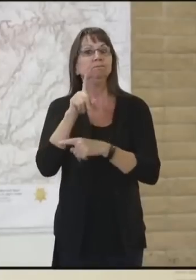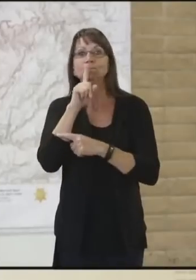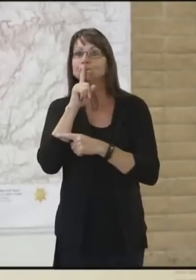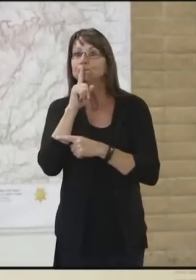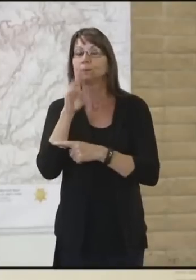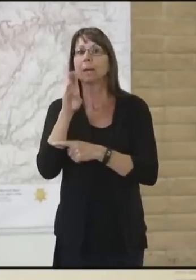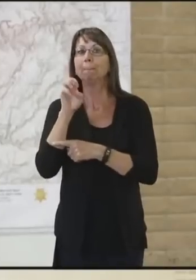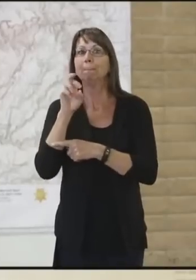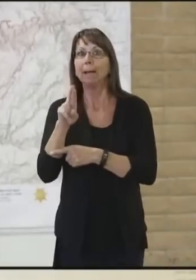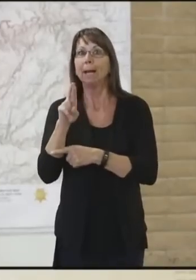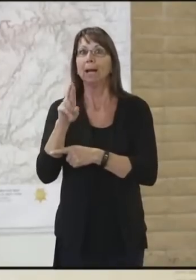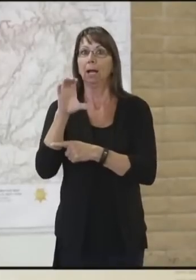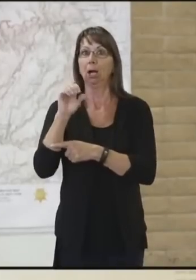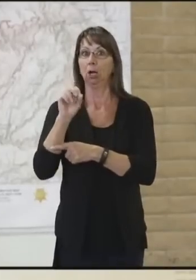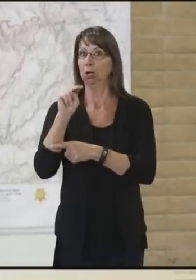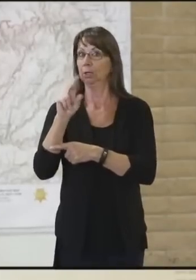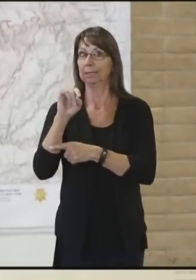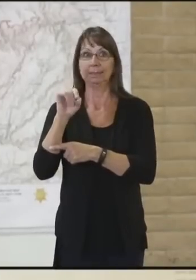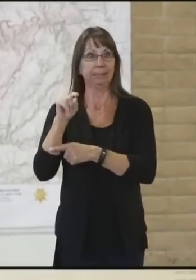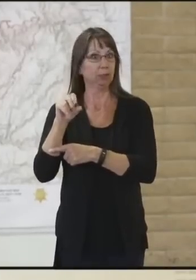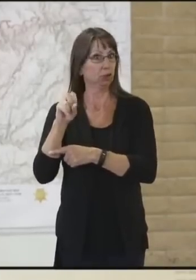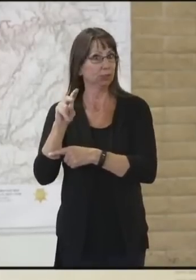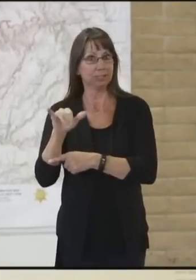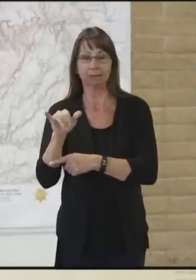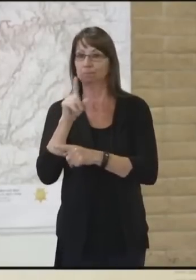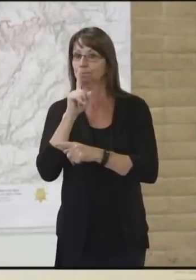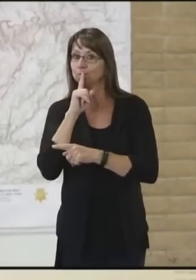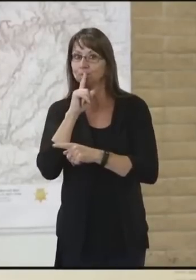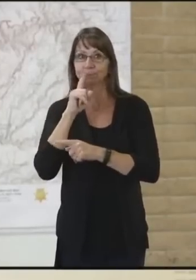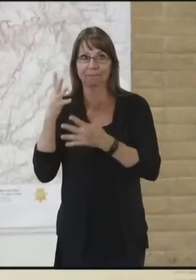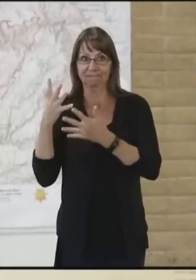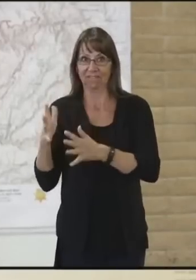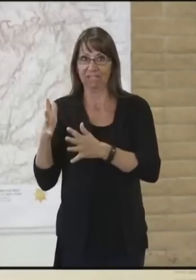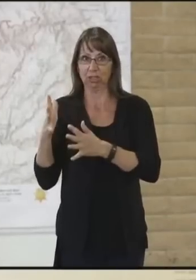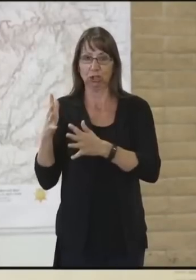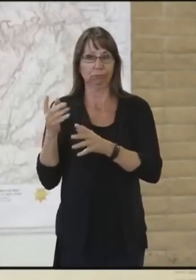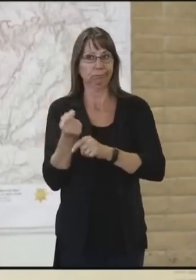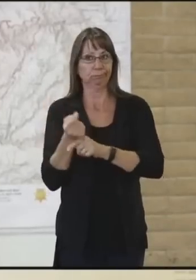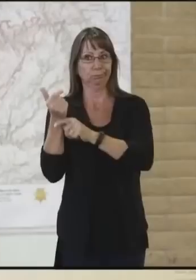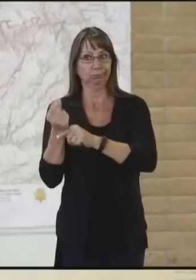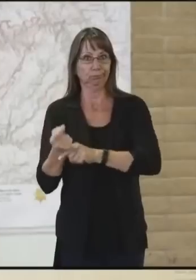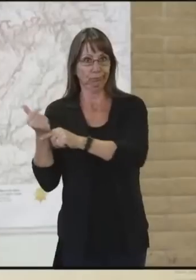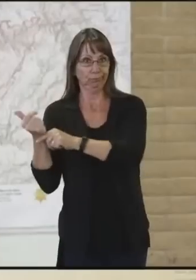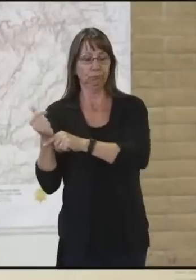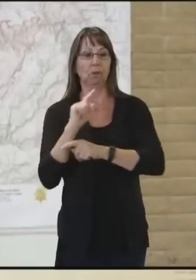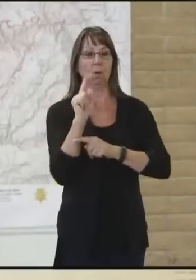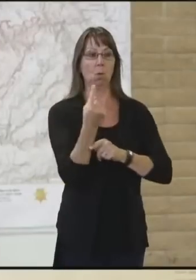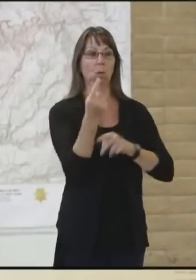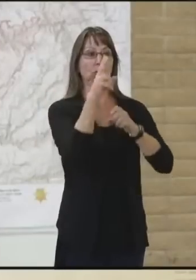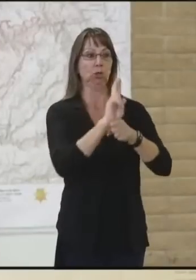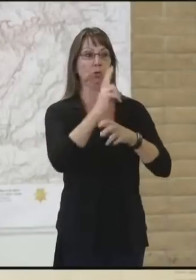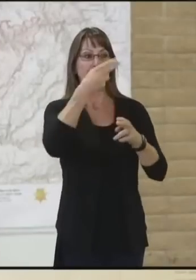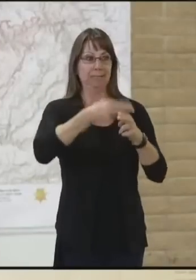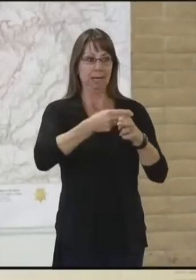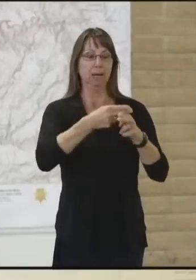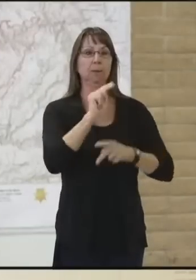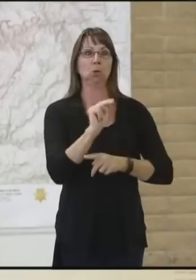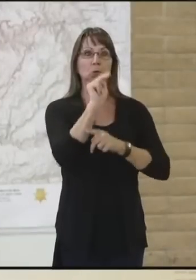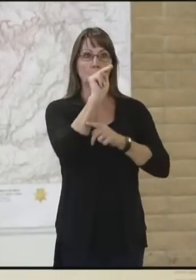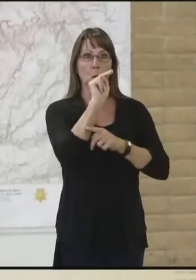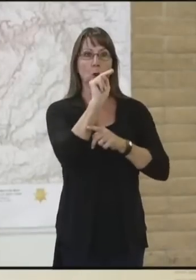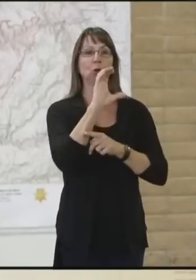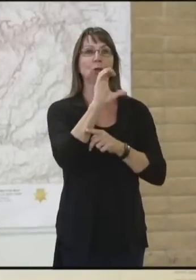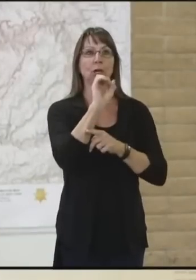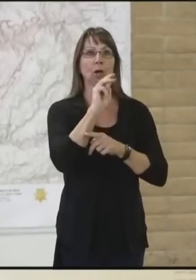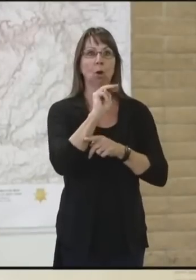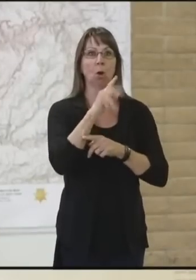encourage all of our cooperators and anybody that's posting on social media to just use North Complex or North